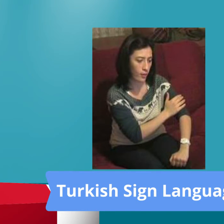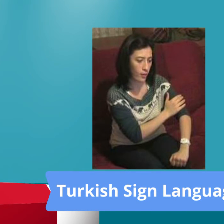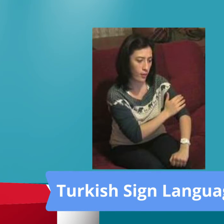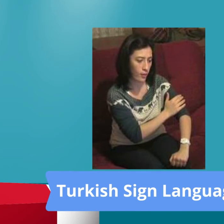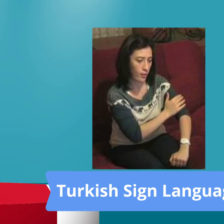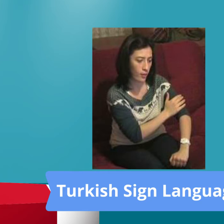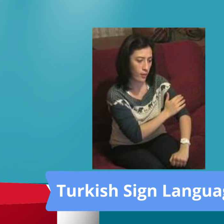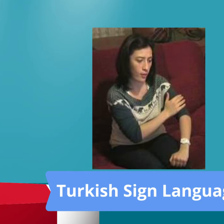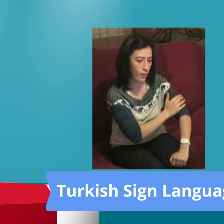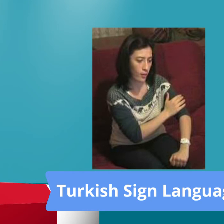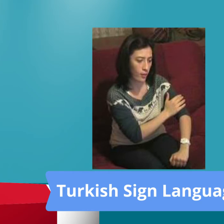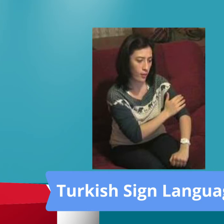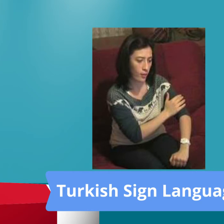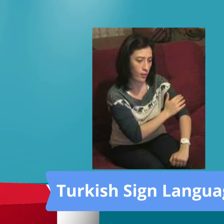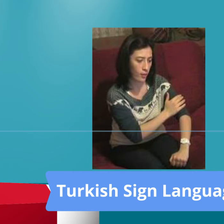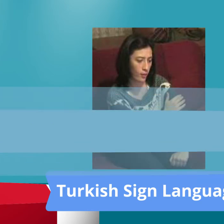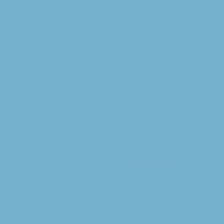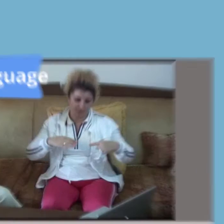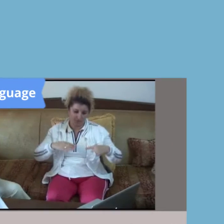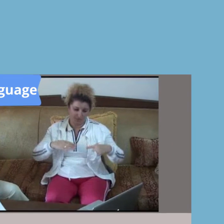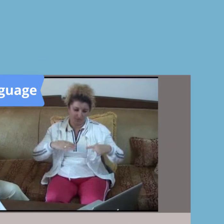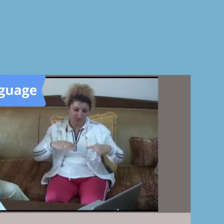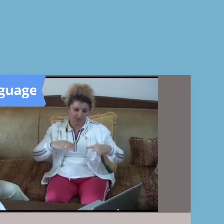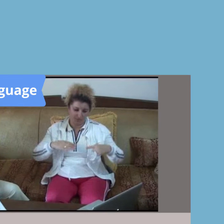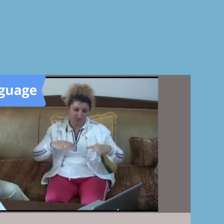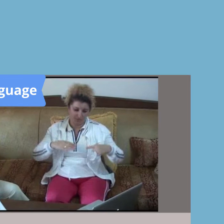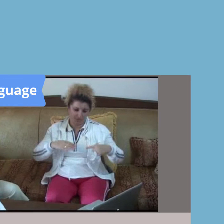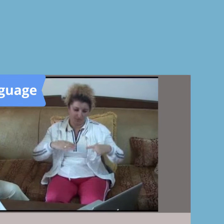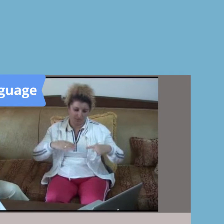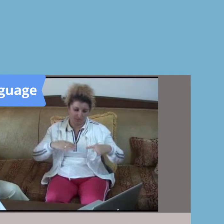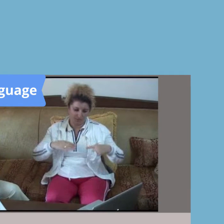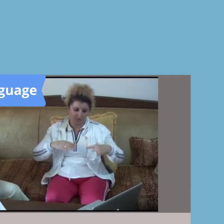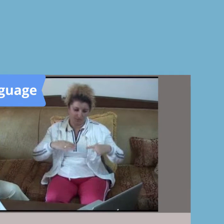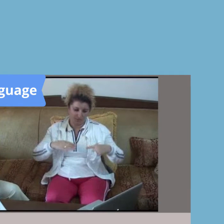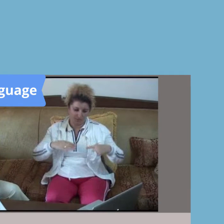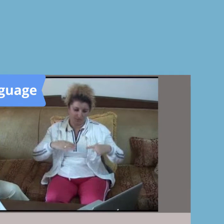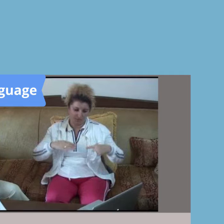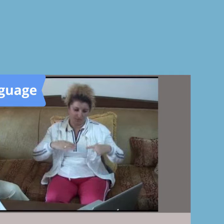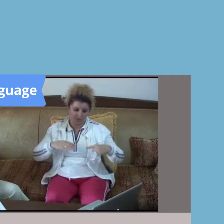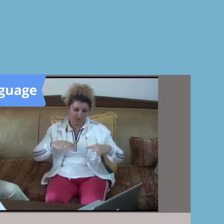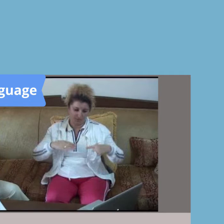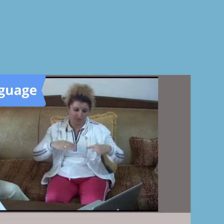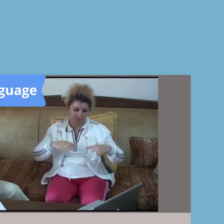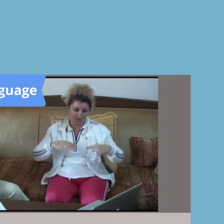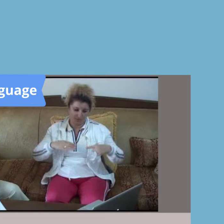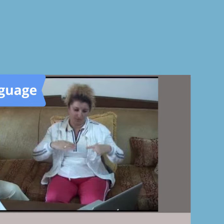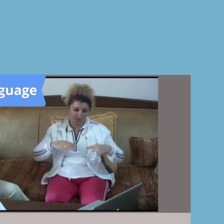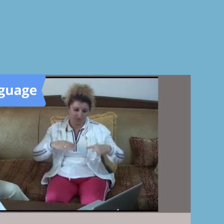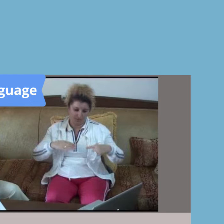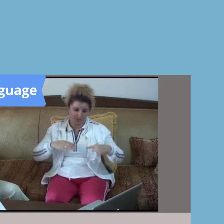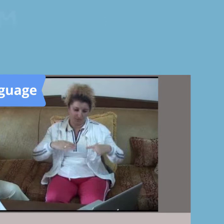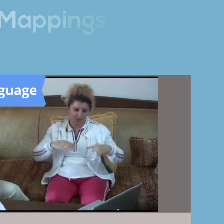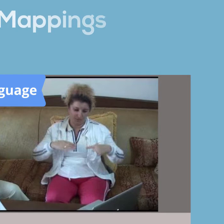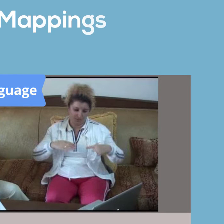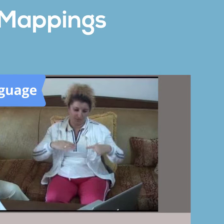of the pencil with respect to the paper. Thus, the visual spatial modality of sign languages affords such